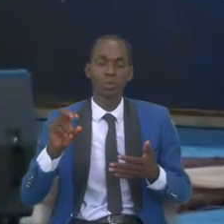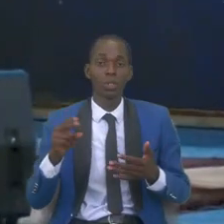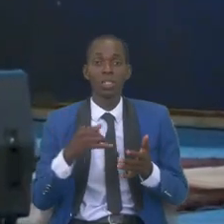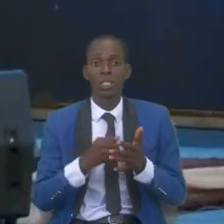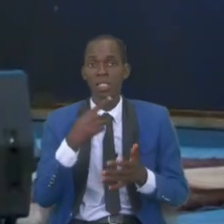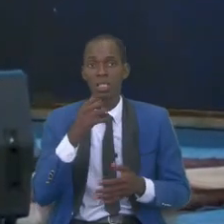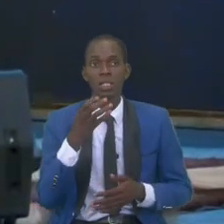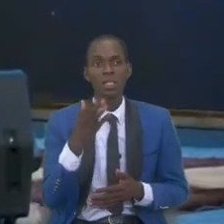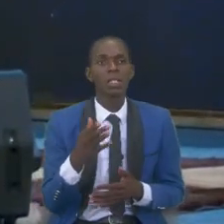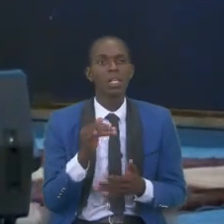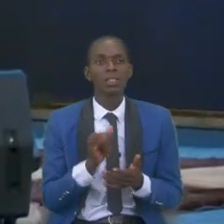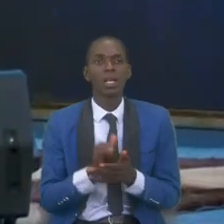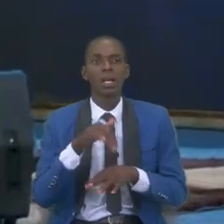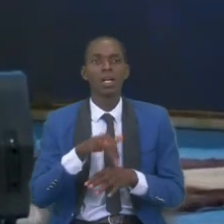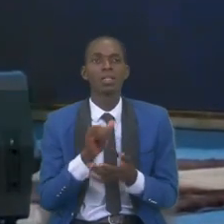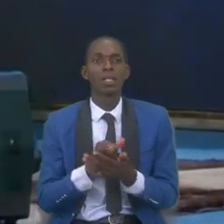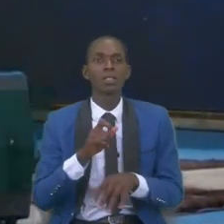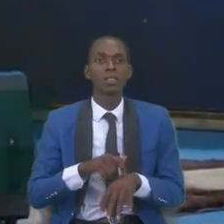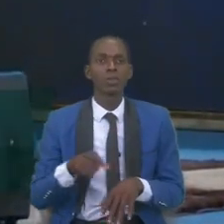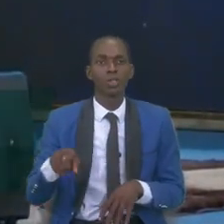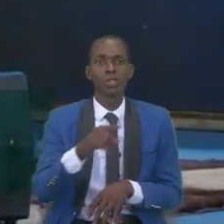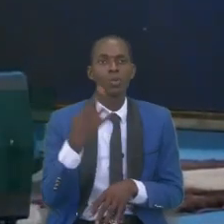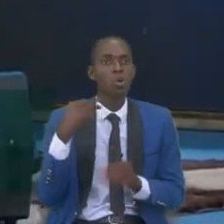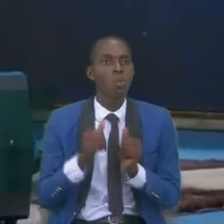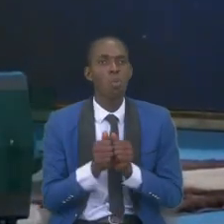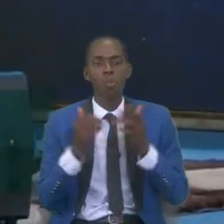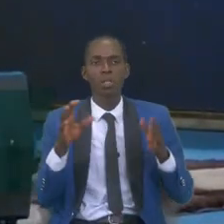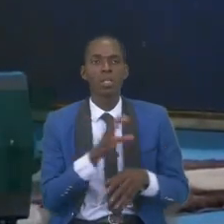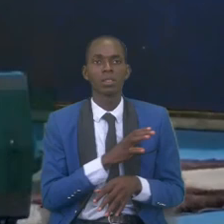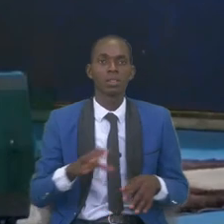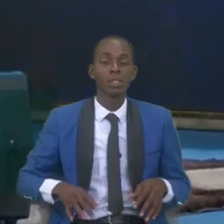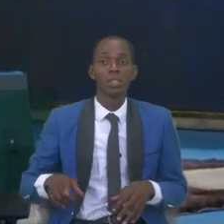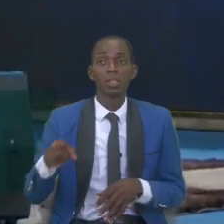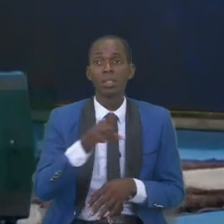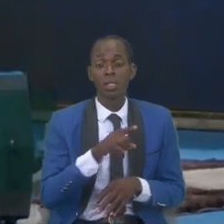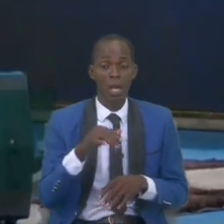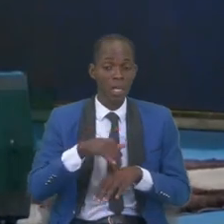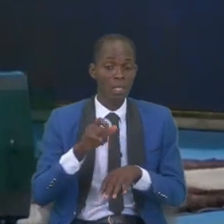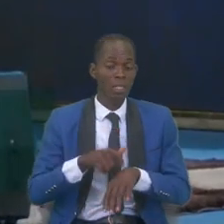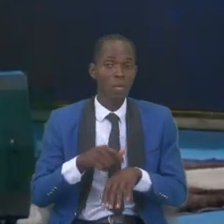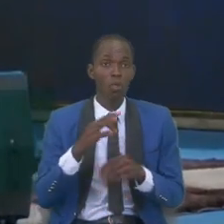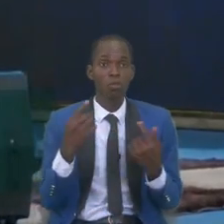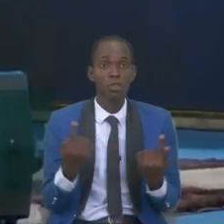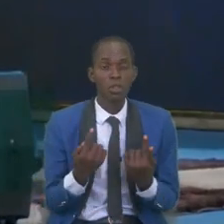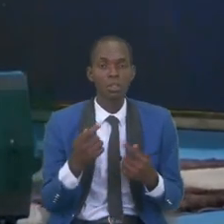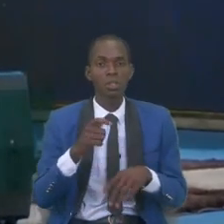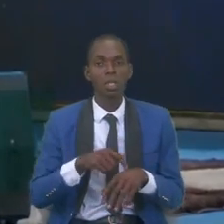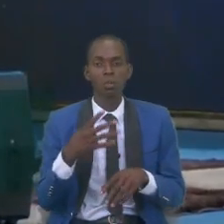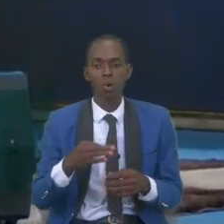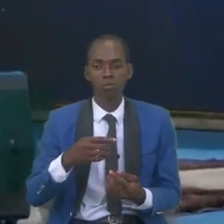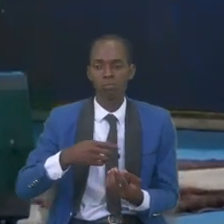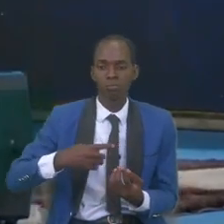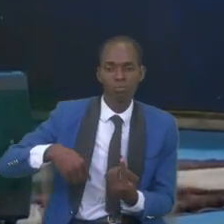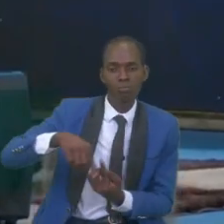says that at that time you were without Christ, at that time of sinning, at that time of roaming about in sin, at